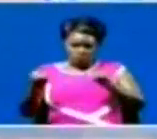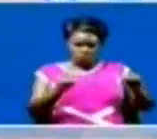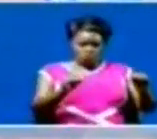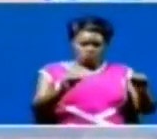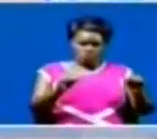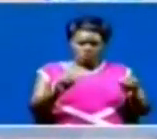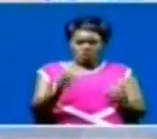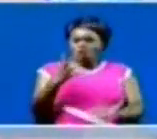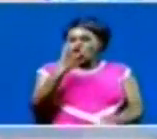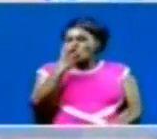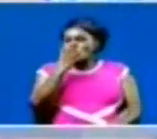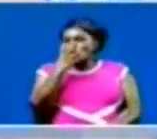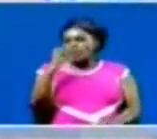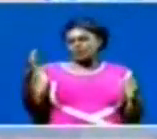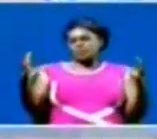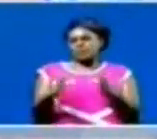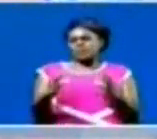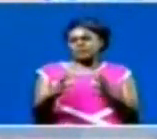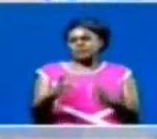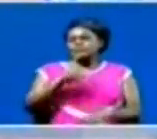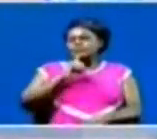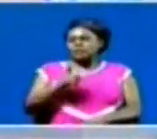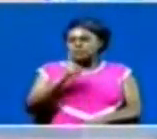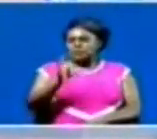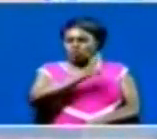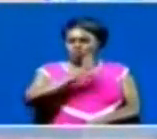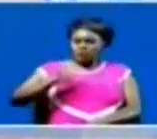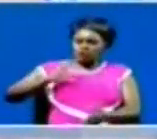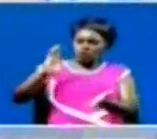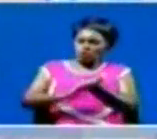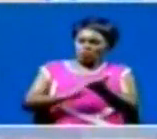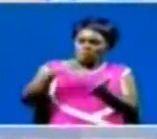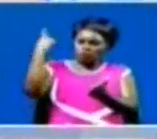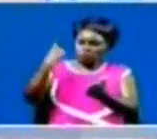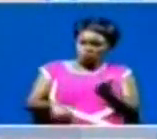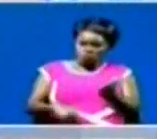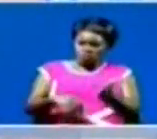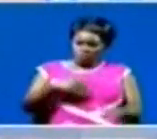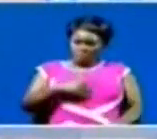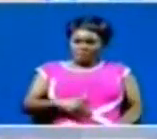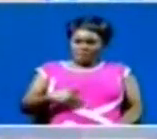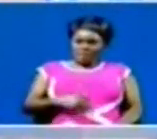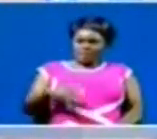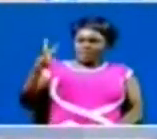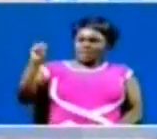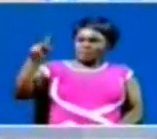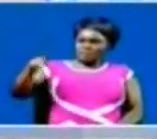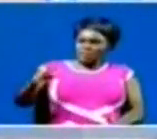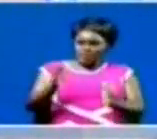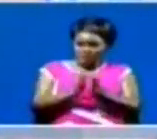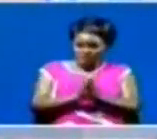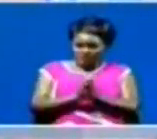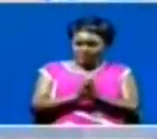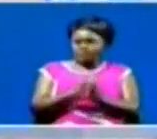development within the ODM party. And ODM's disciplinary committee has recommended the Malindi member of parliament, that is Aisha Jumwa, and her